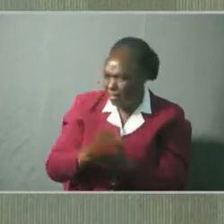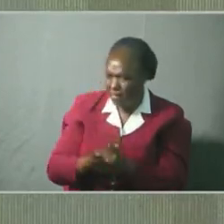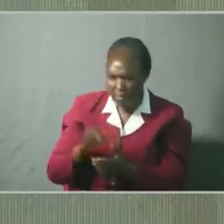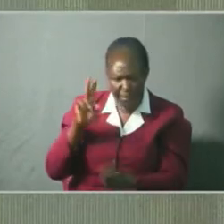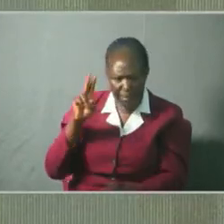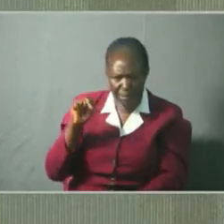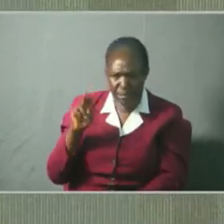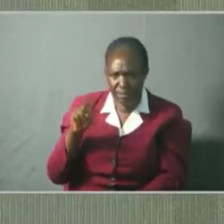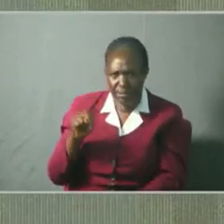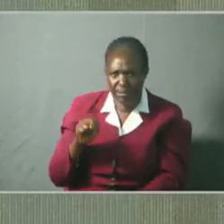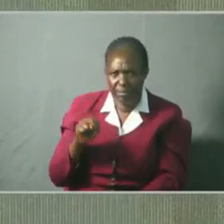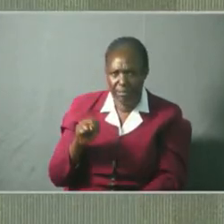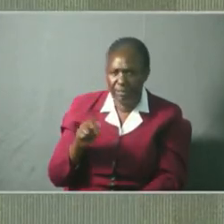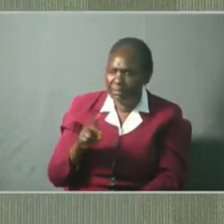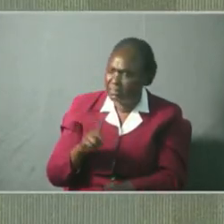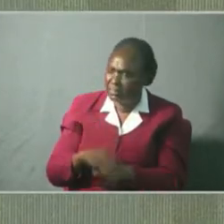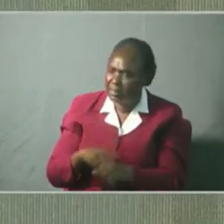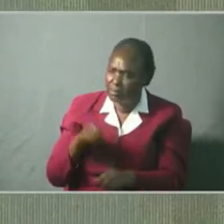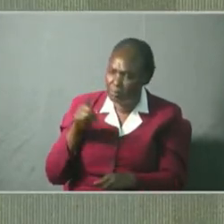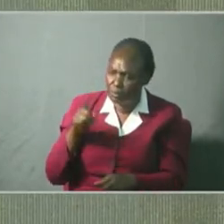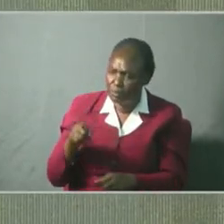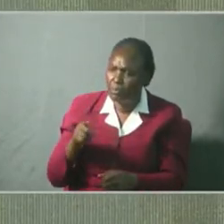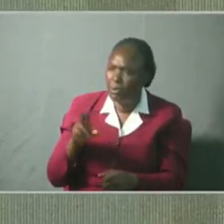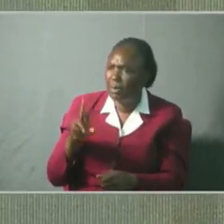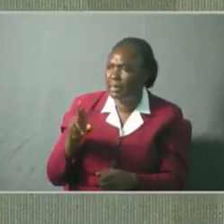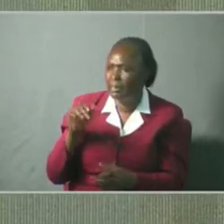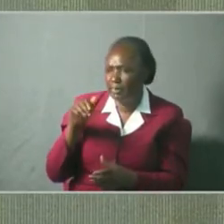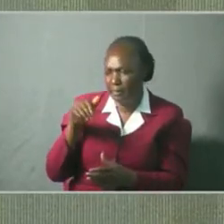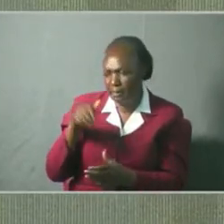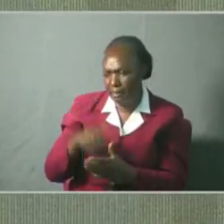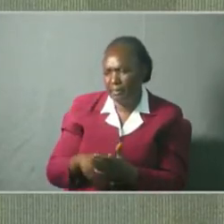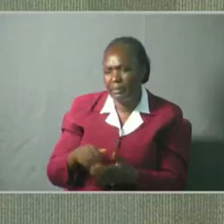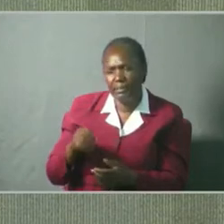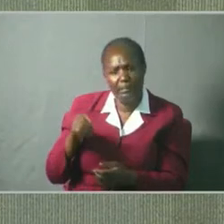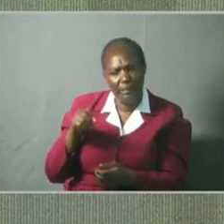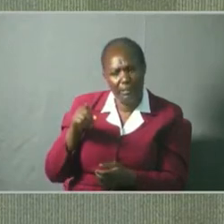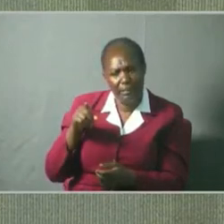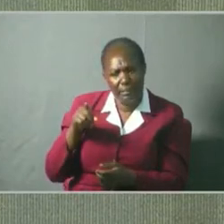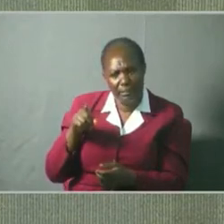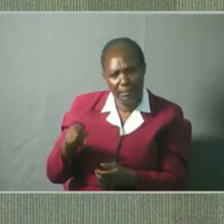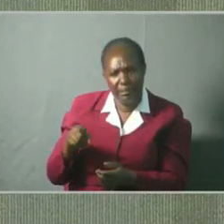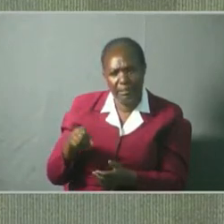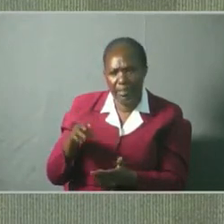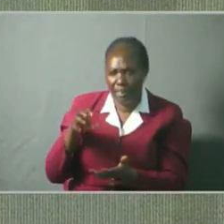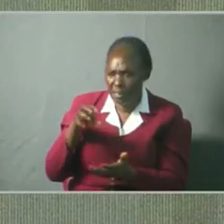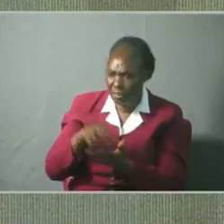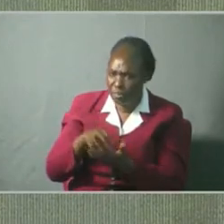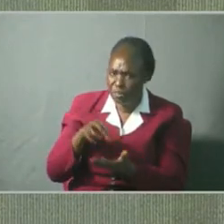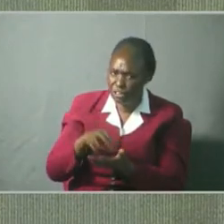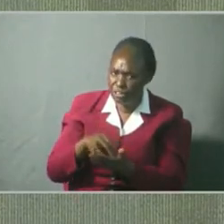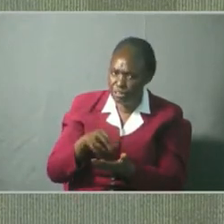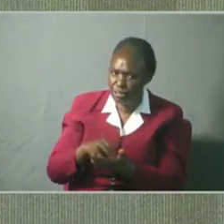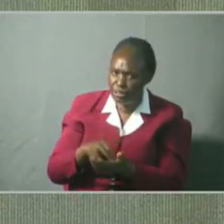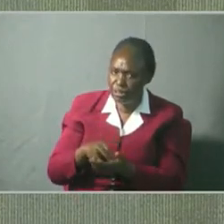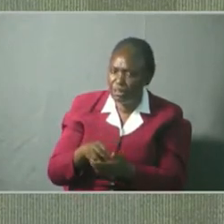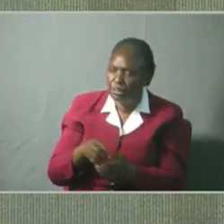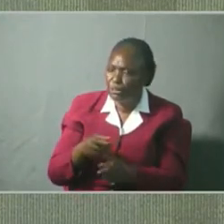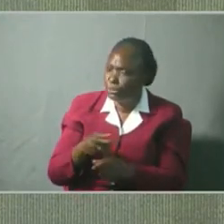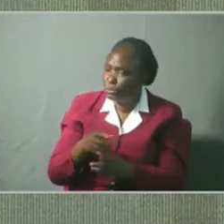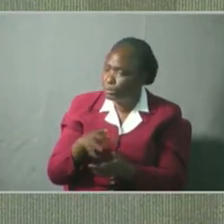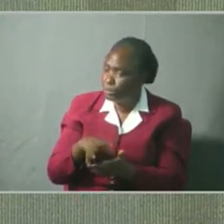know there are when you reach a certain level at work, sometimes it becomes very difficult to get a job.